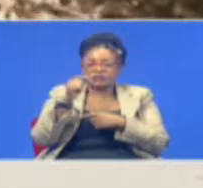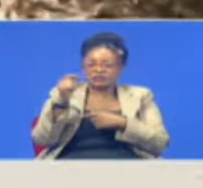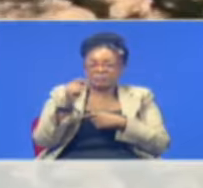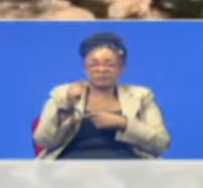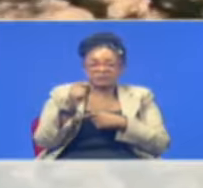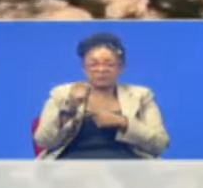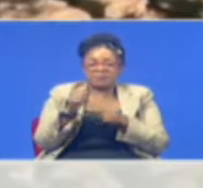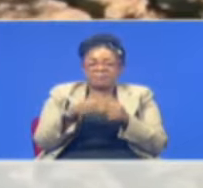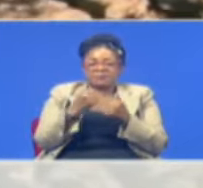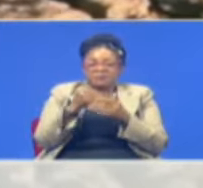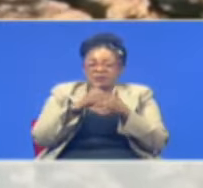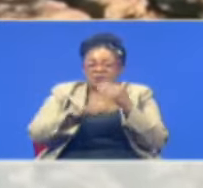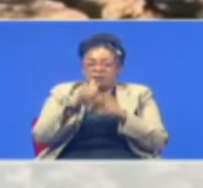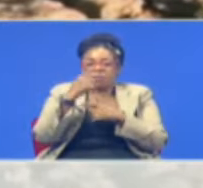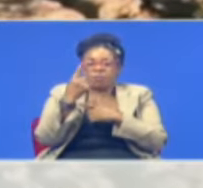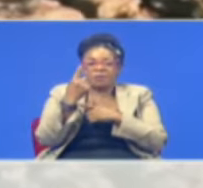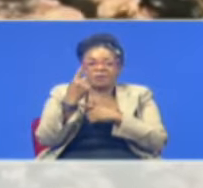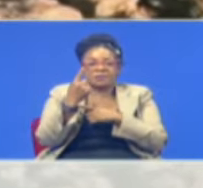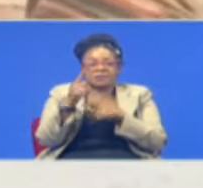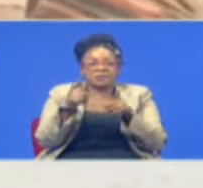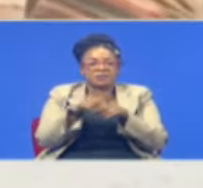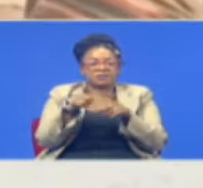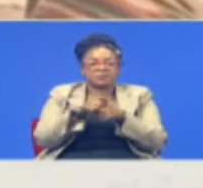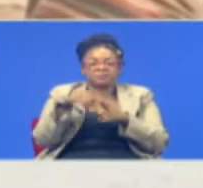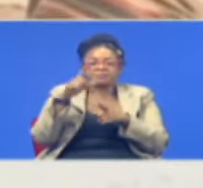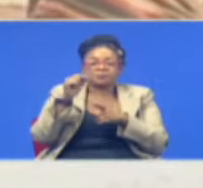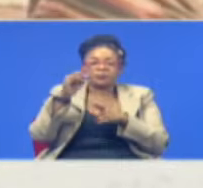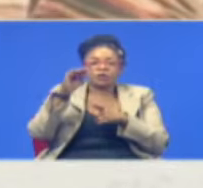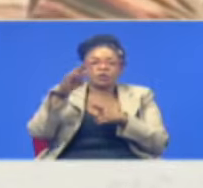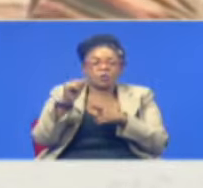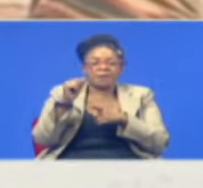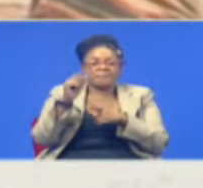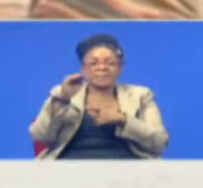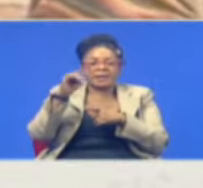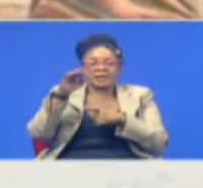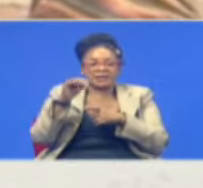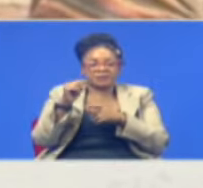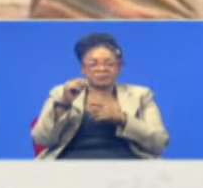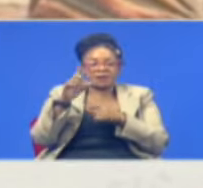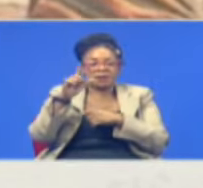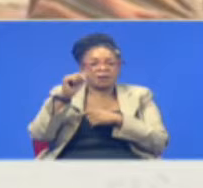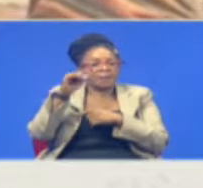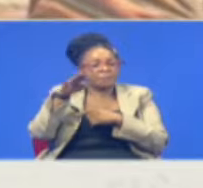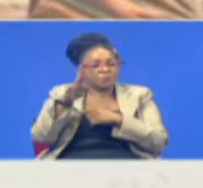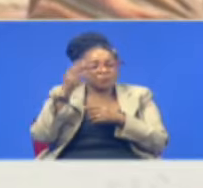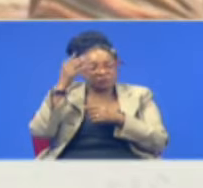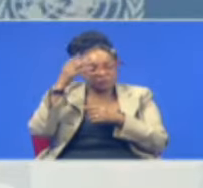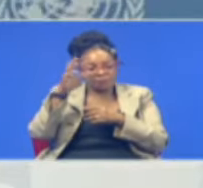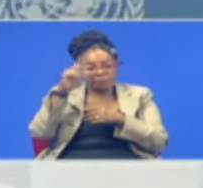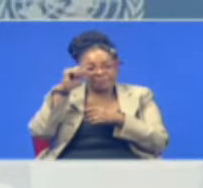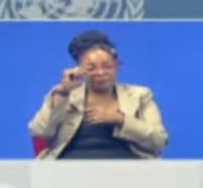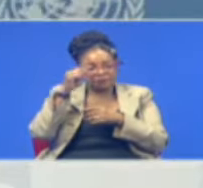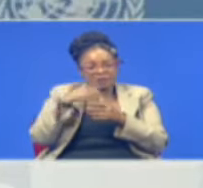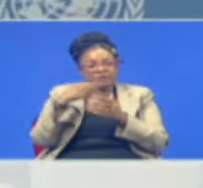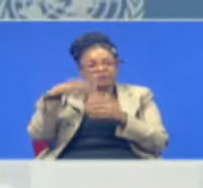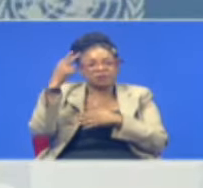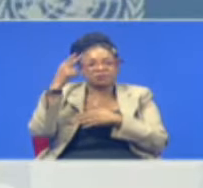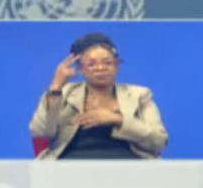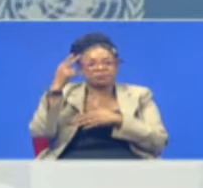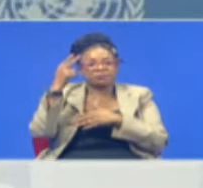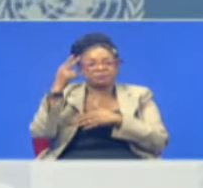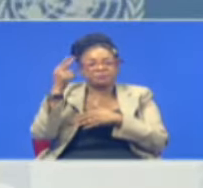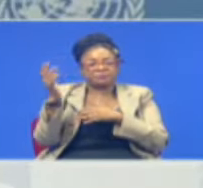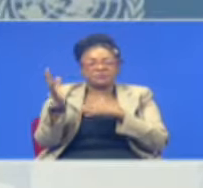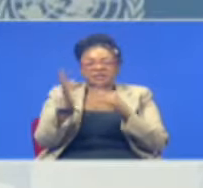under 1 degree, as Lodwar, Mandera, Lamu and Mombasa recorded higher than average temperatures. Climate disruption is